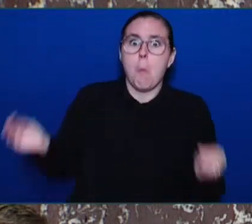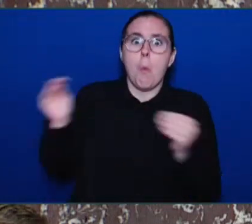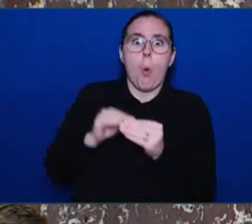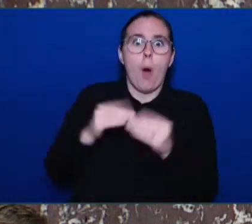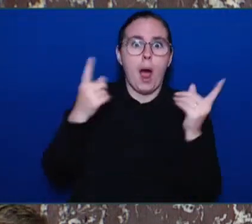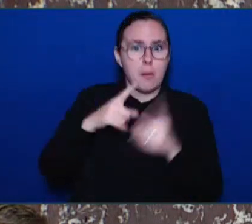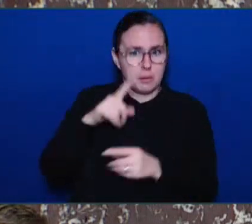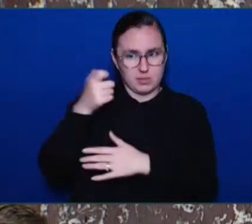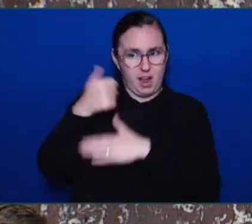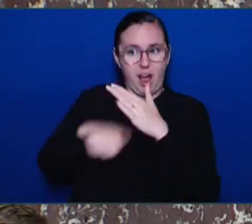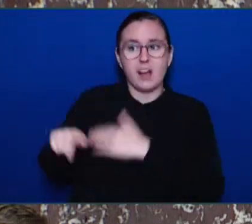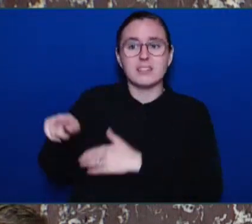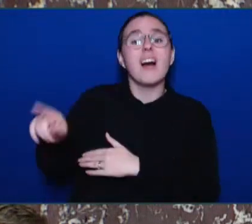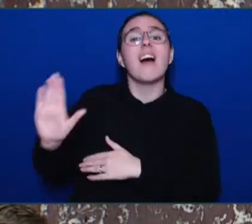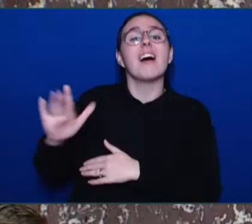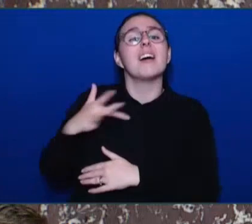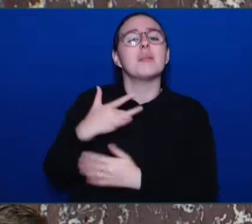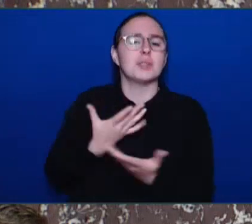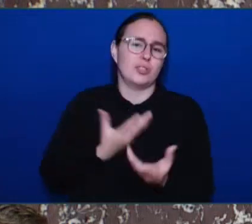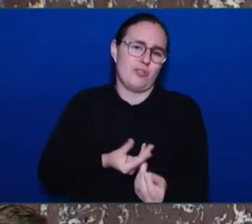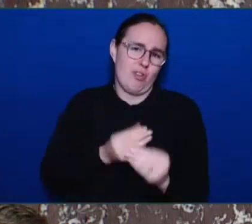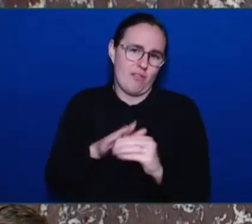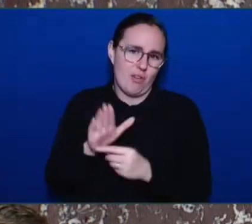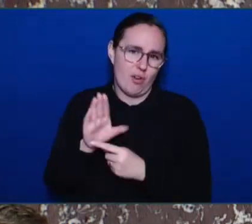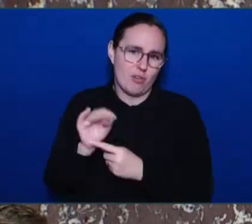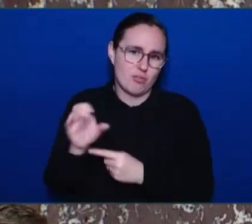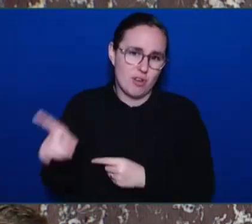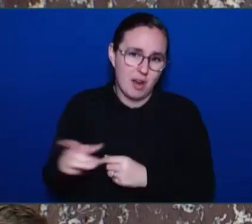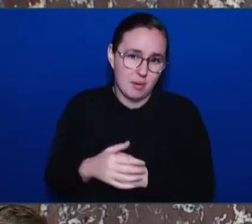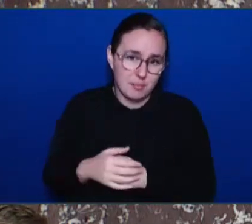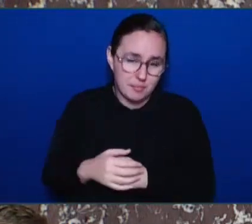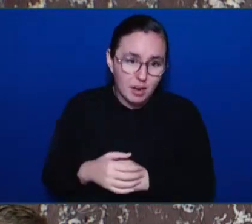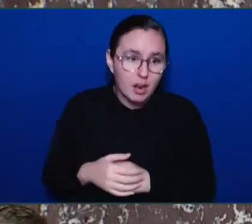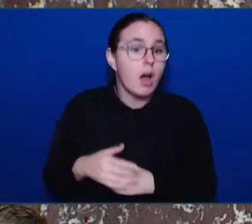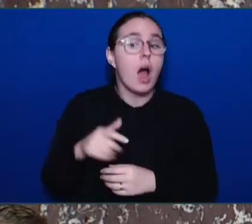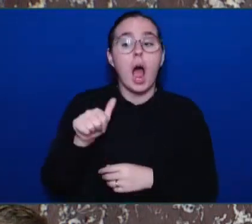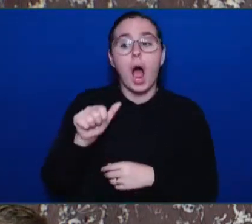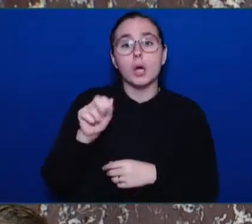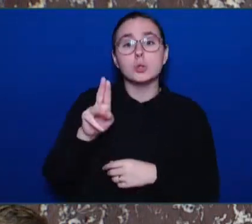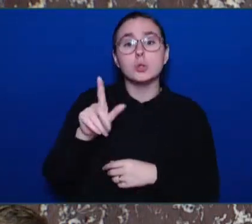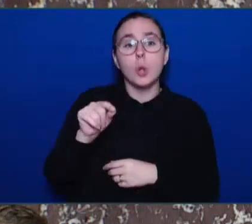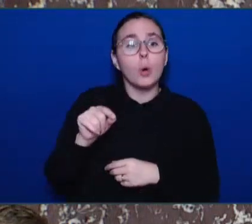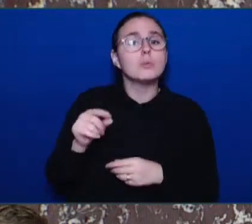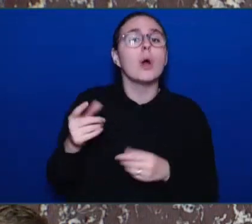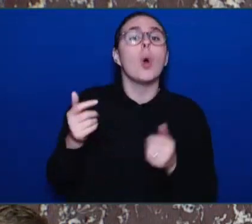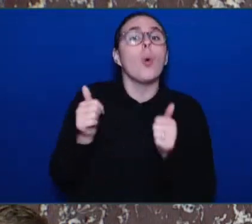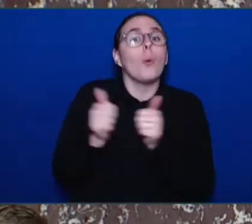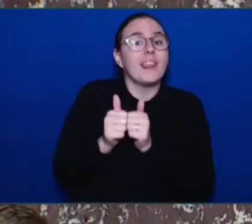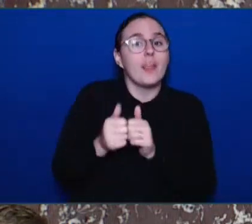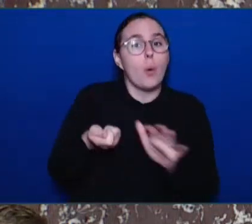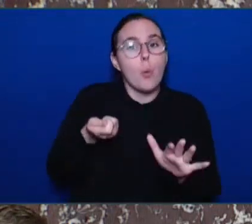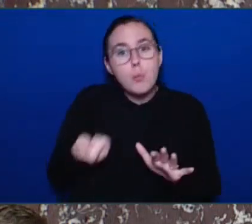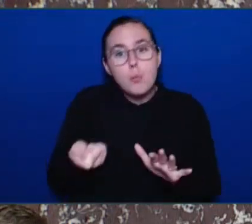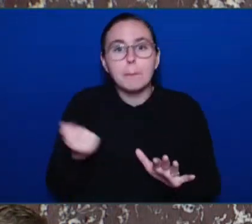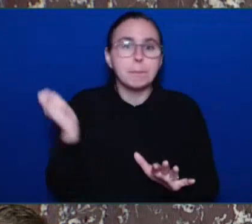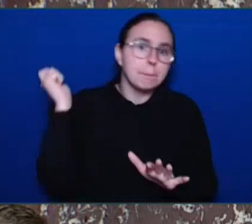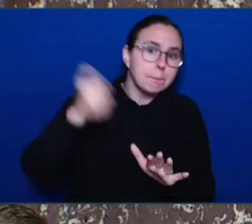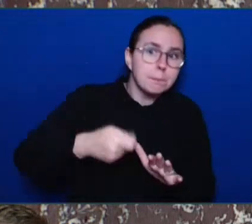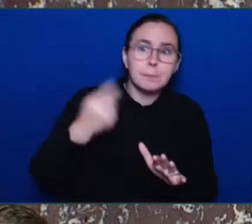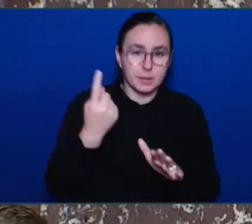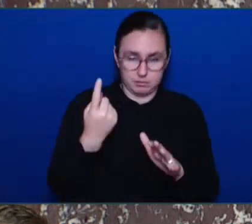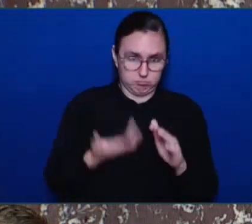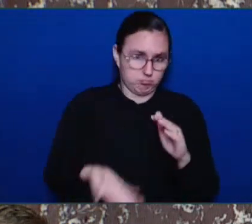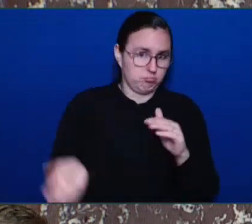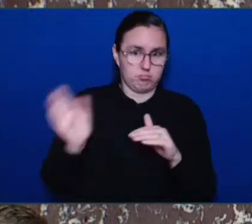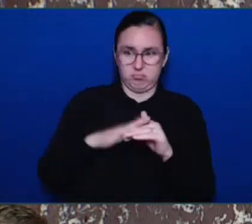Vancouver, they're up over 30% compared to 2017 under this soft-on-crime Premier's watch. And in 2022,